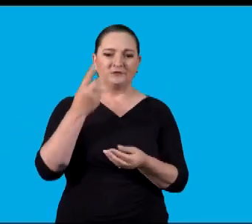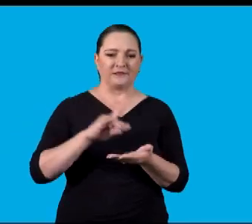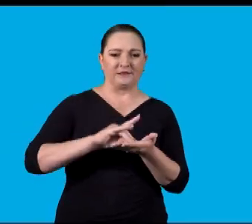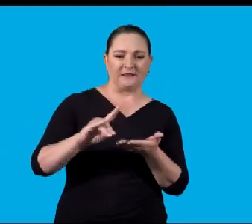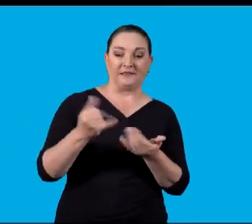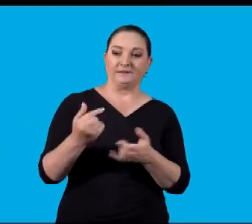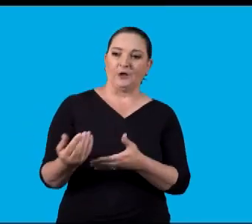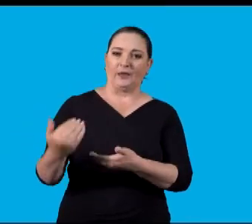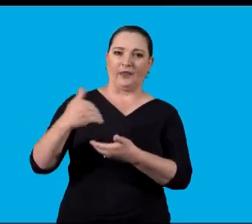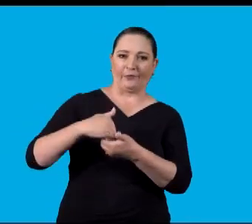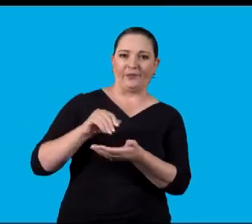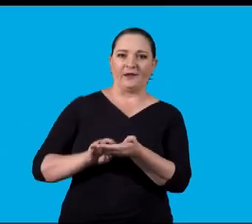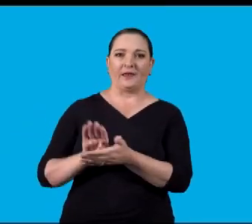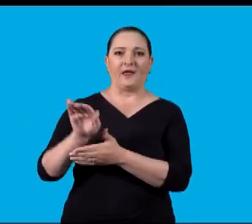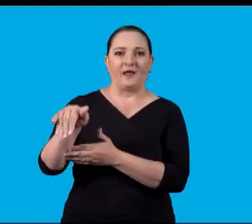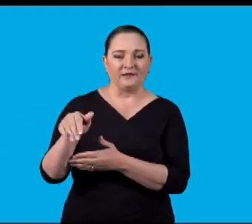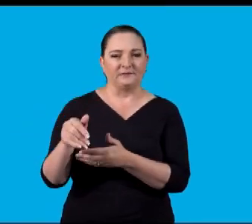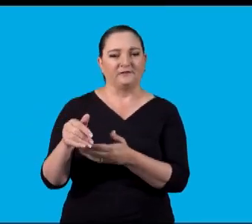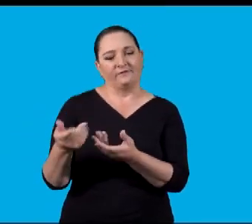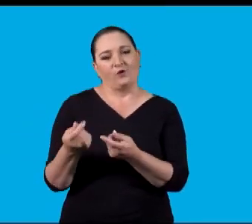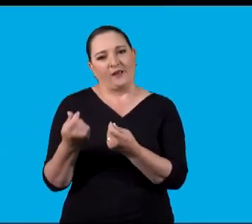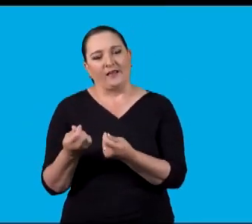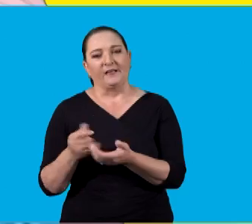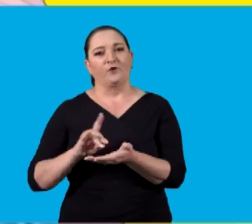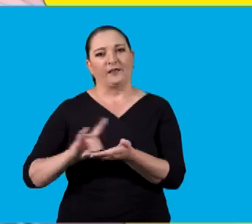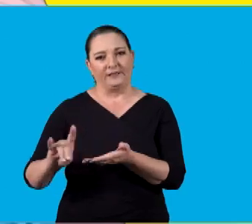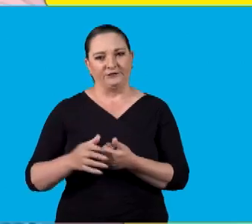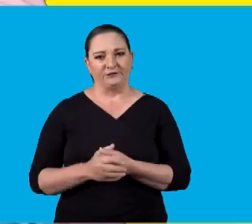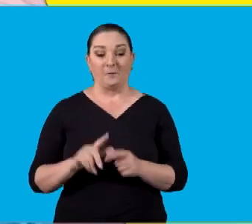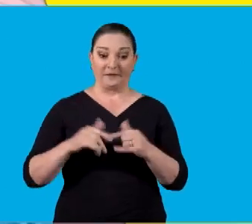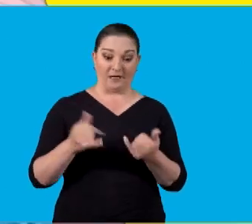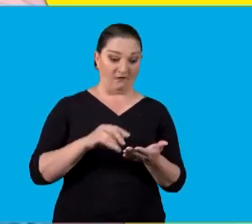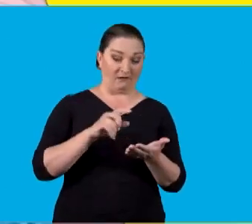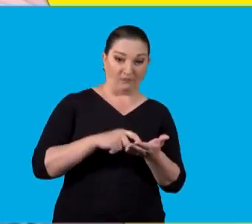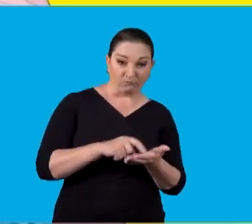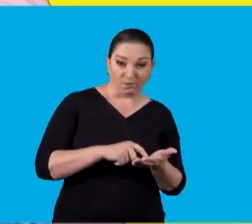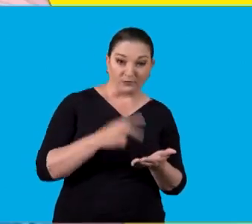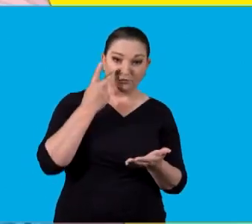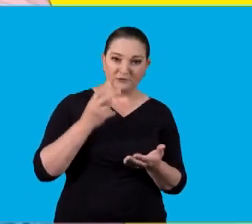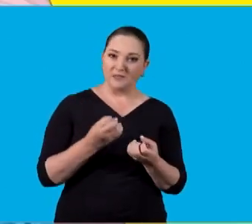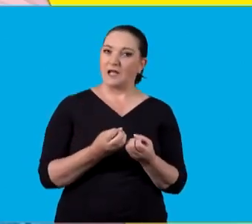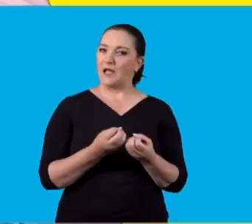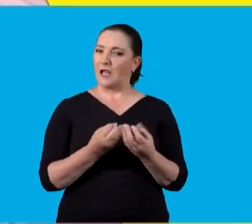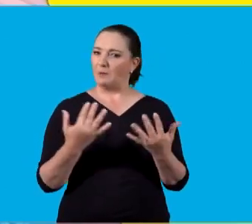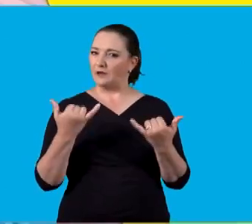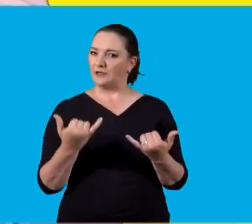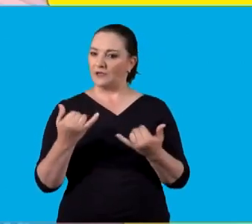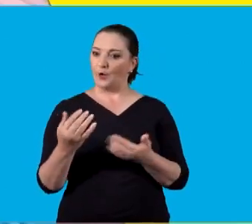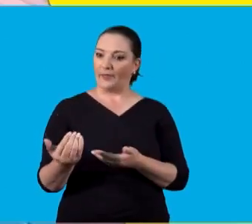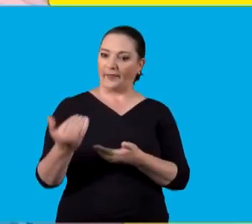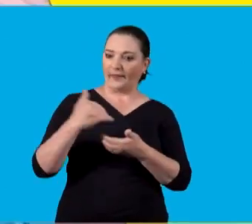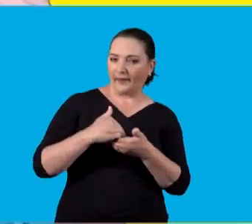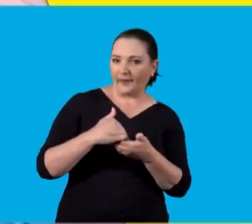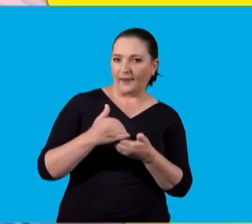leaving the company. So the main idea of a cash flow statement is to be able to calculate the amount of cash inflows and